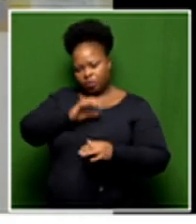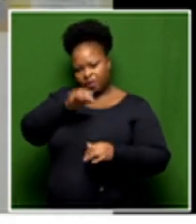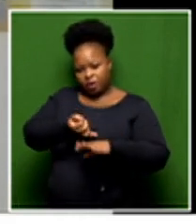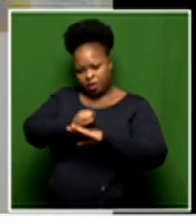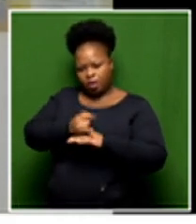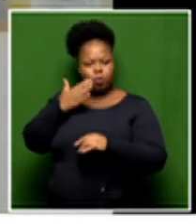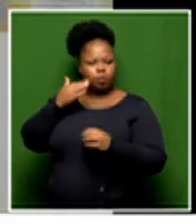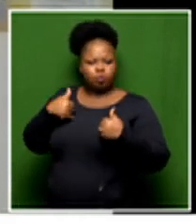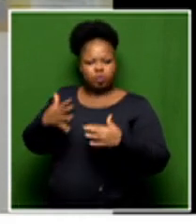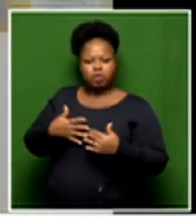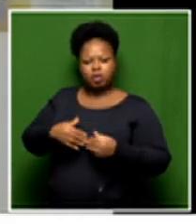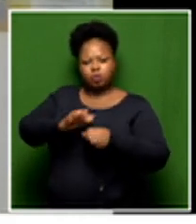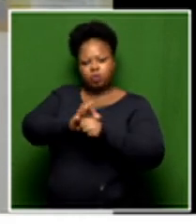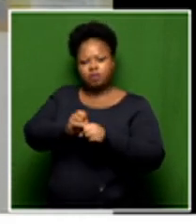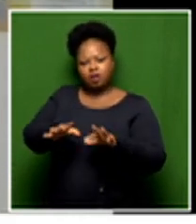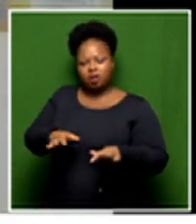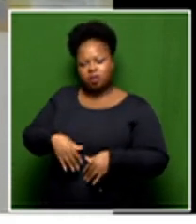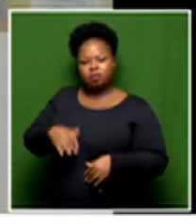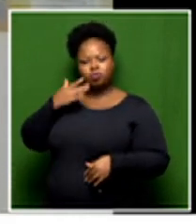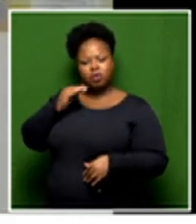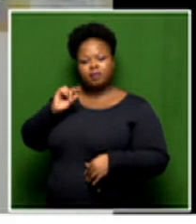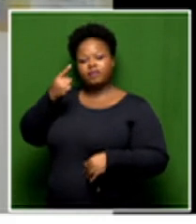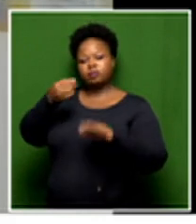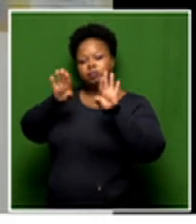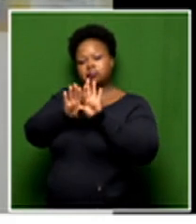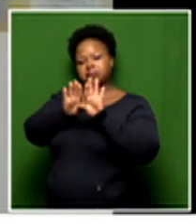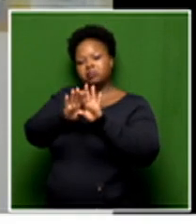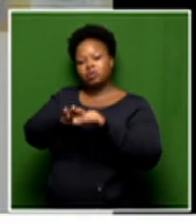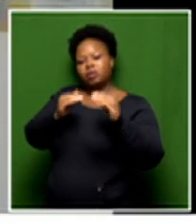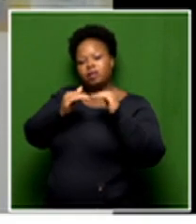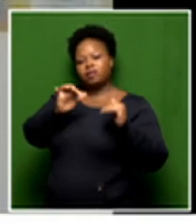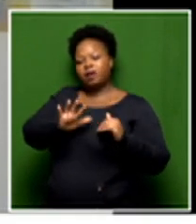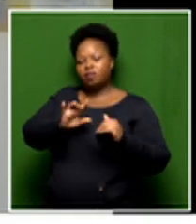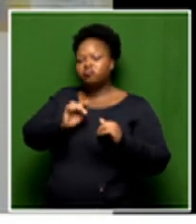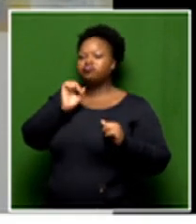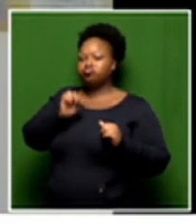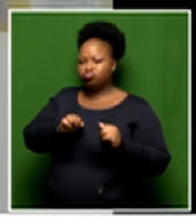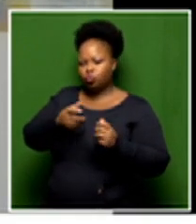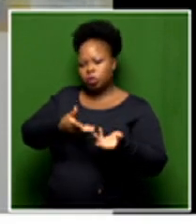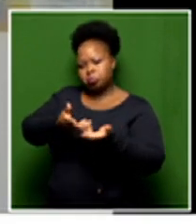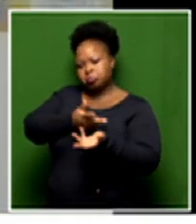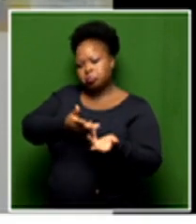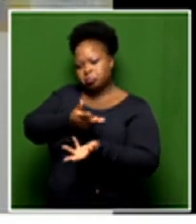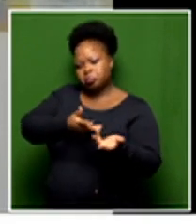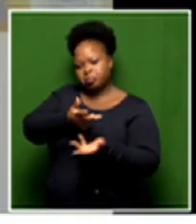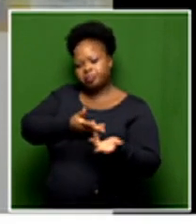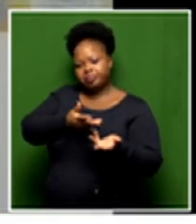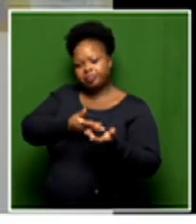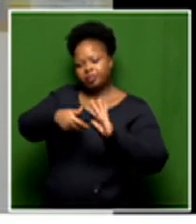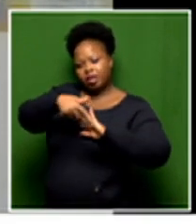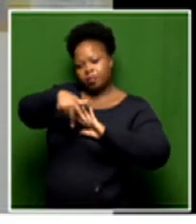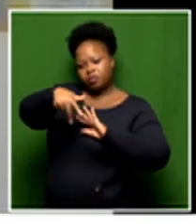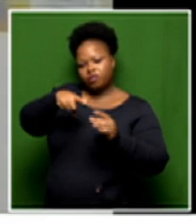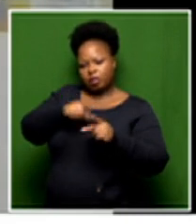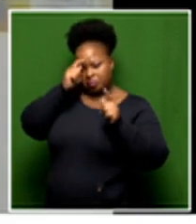early in the epidemic during the phase of the first lockdown, and we managed to get approval